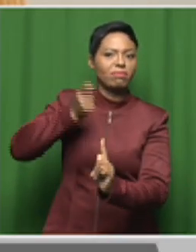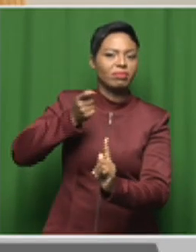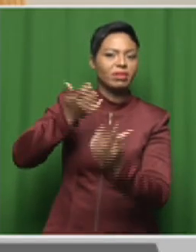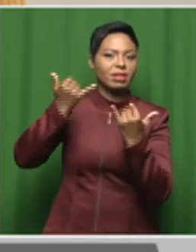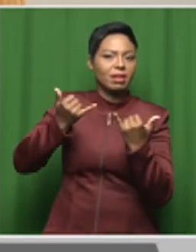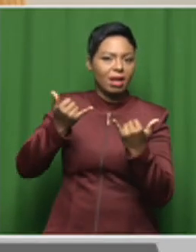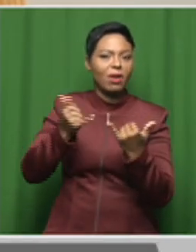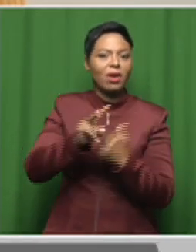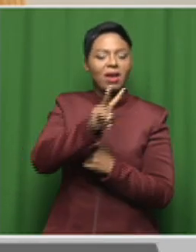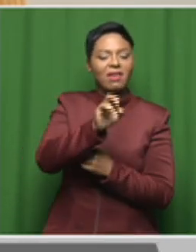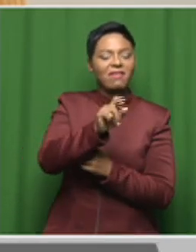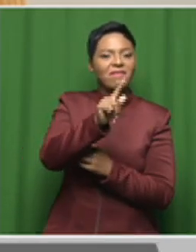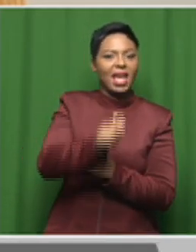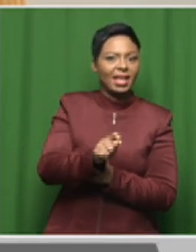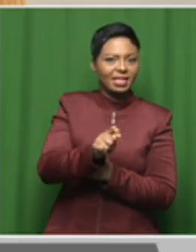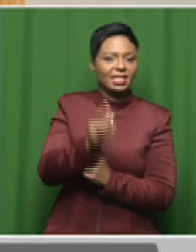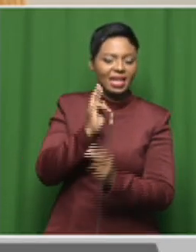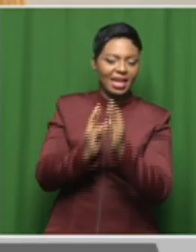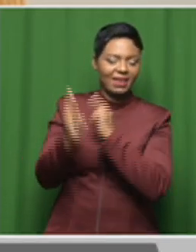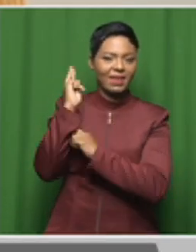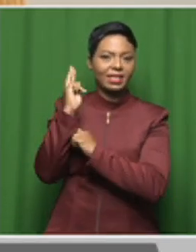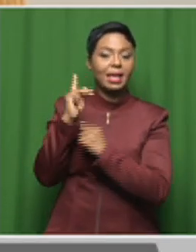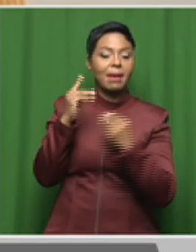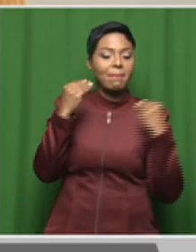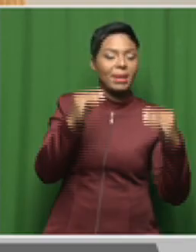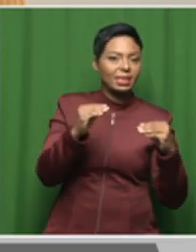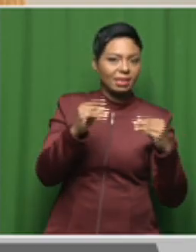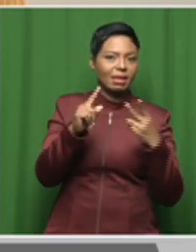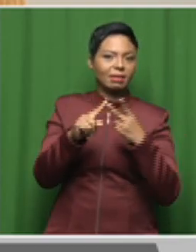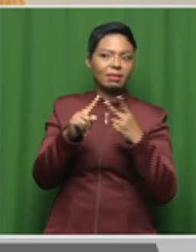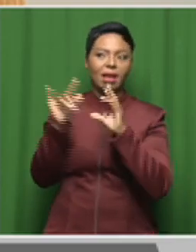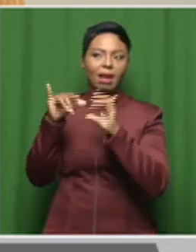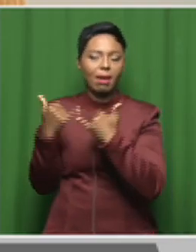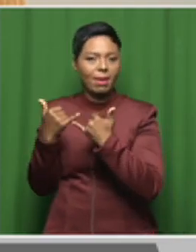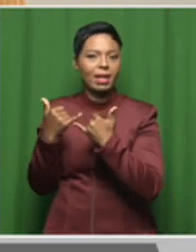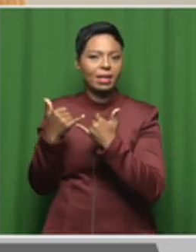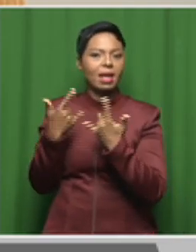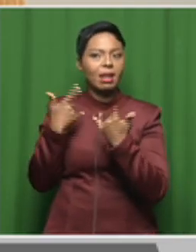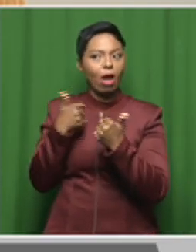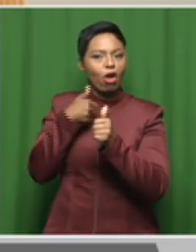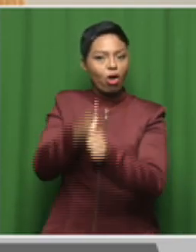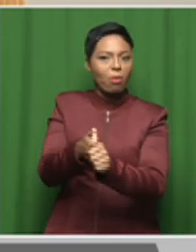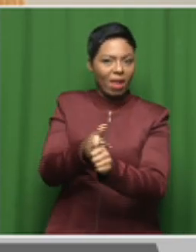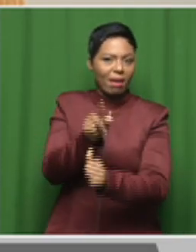vendors and businesses, of course, need to comply. But just how complex is this matter?